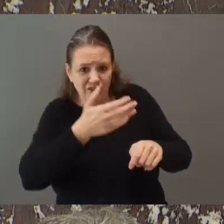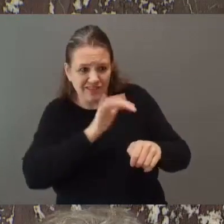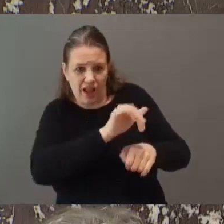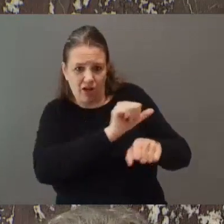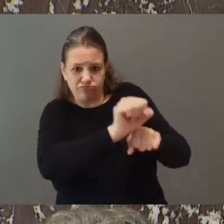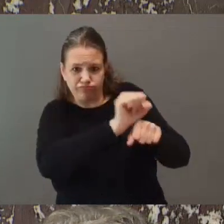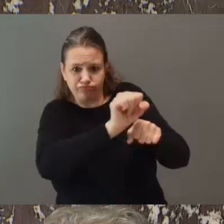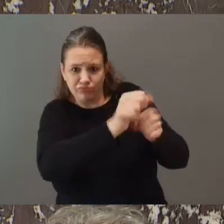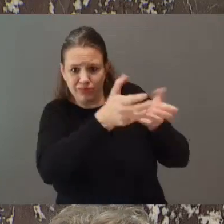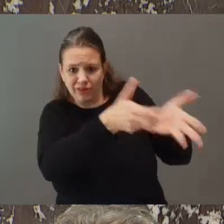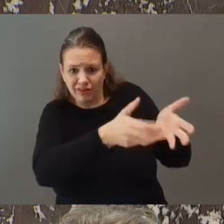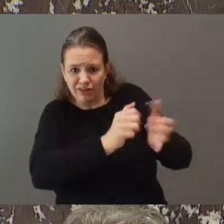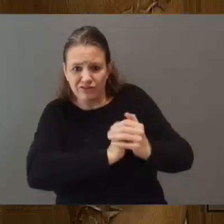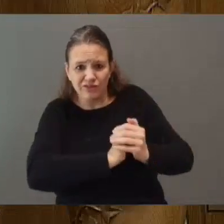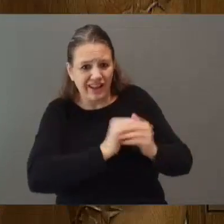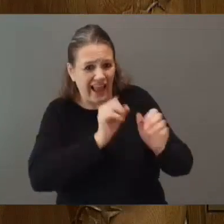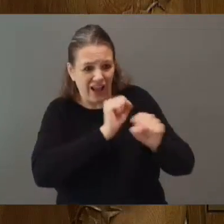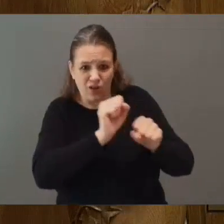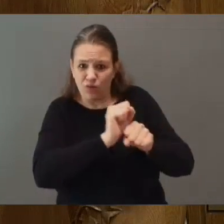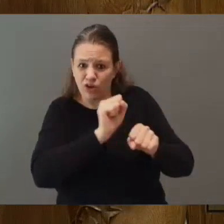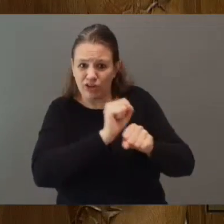community.